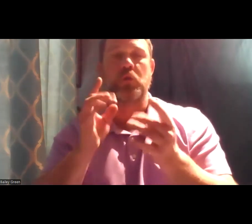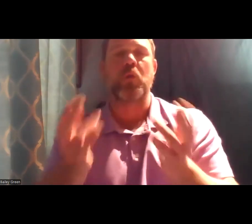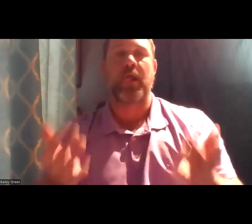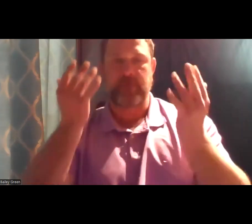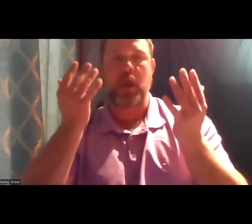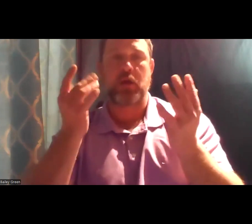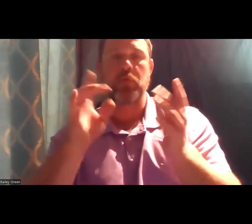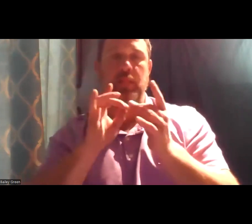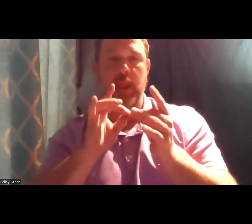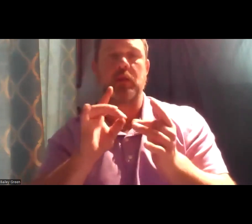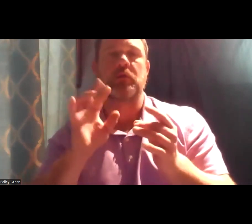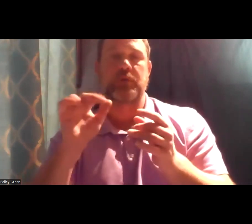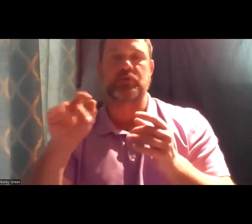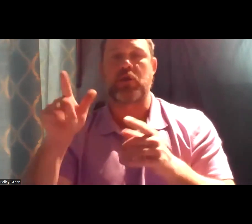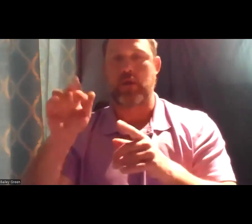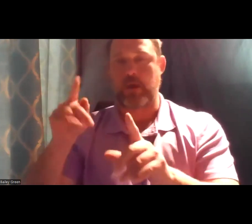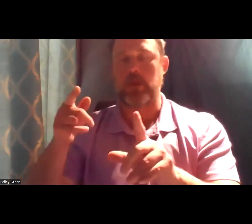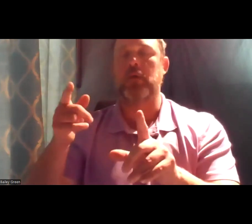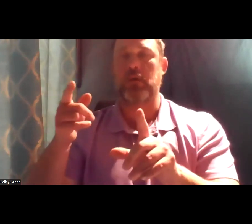with Western Center on Law and Poverty.